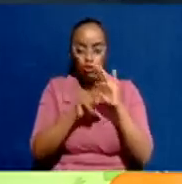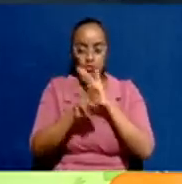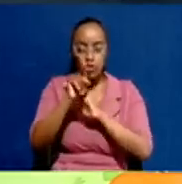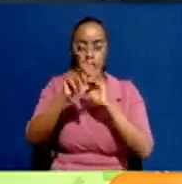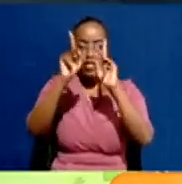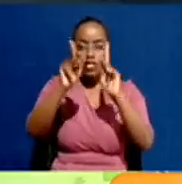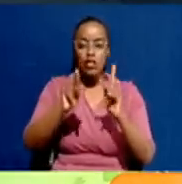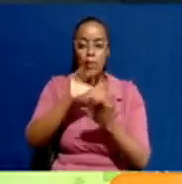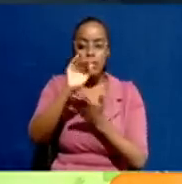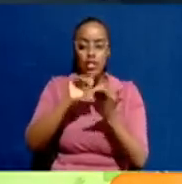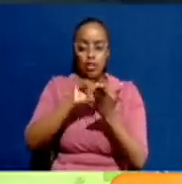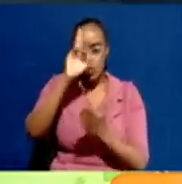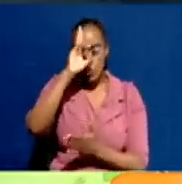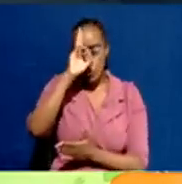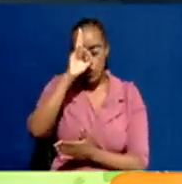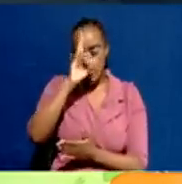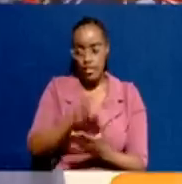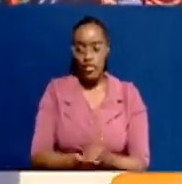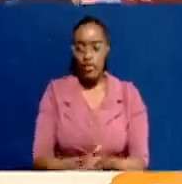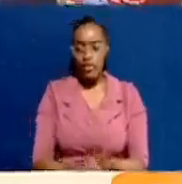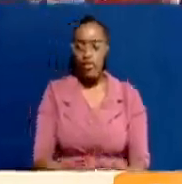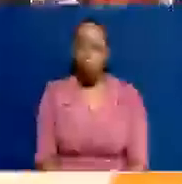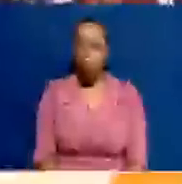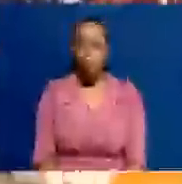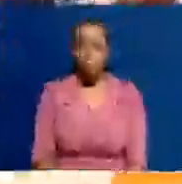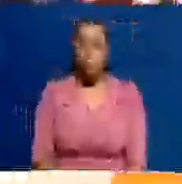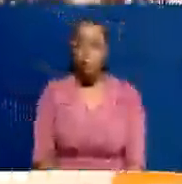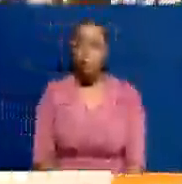the Kisumu Central Police Station.